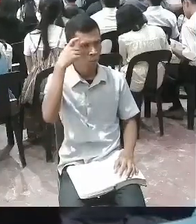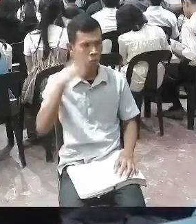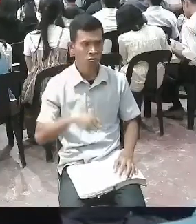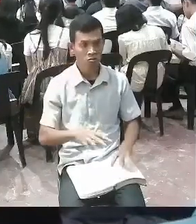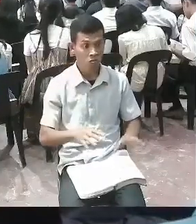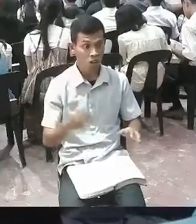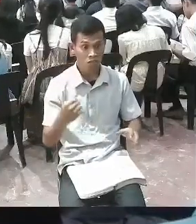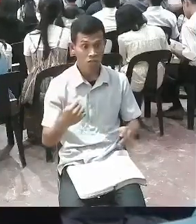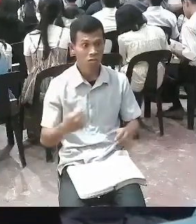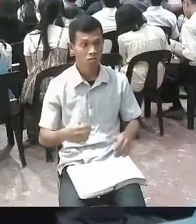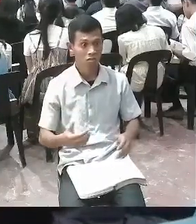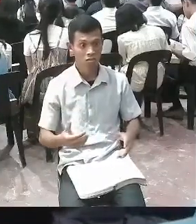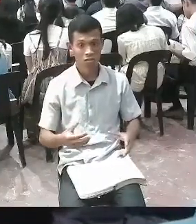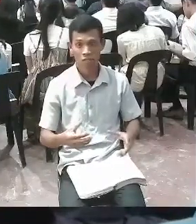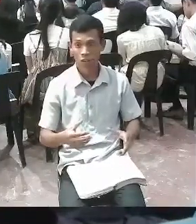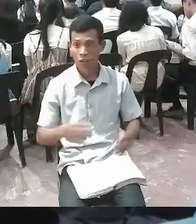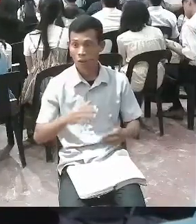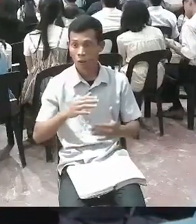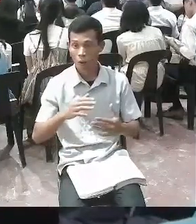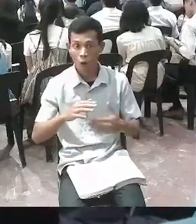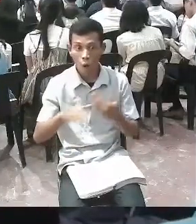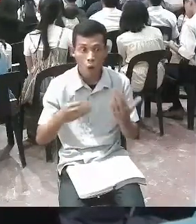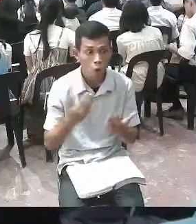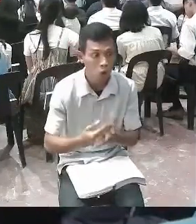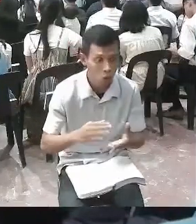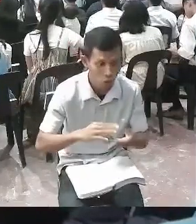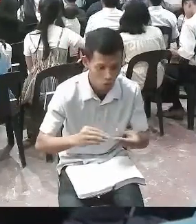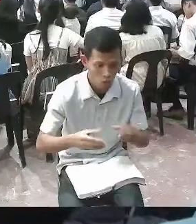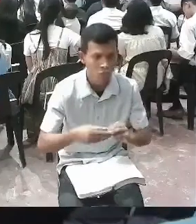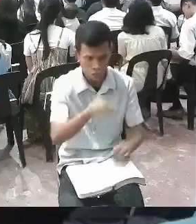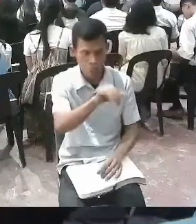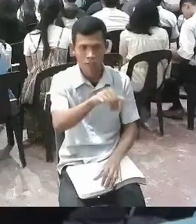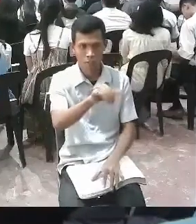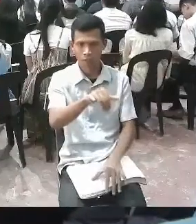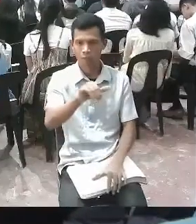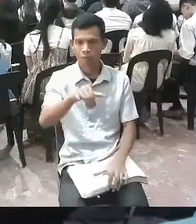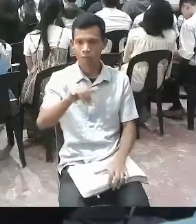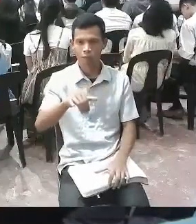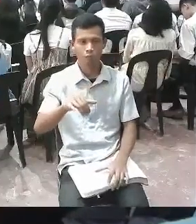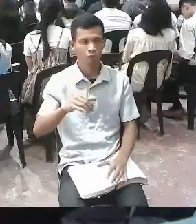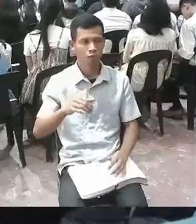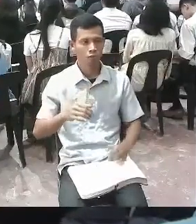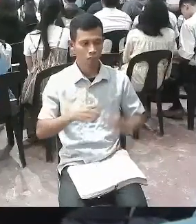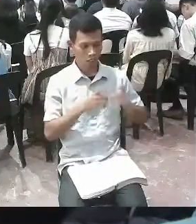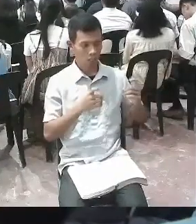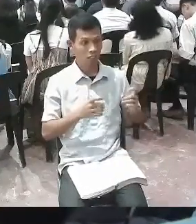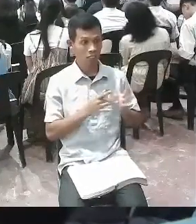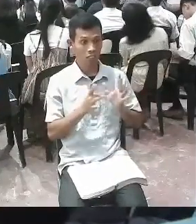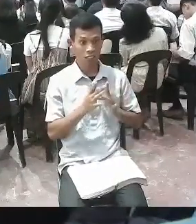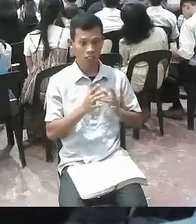Okay. The whole story is, yeah, he took all my sin.